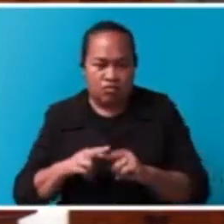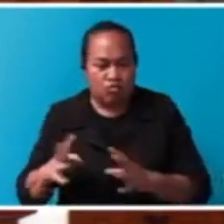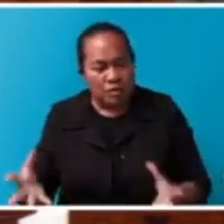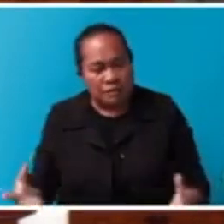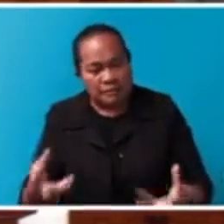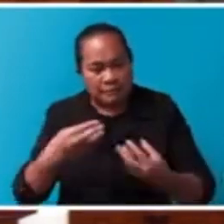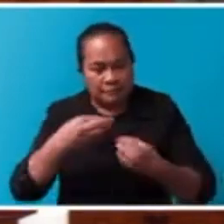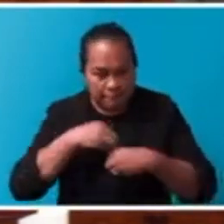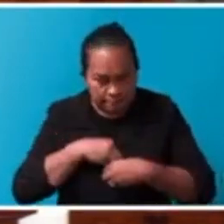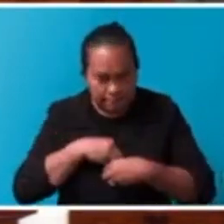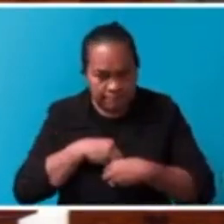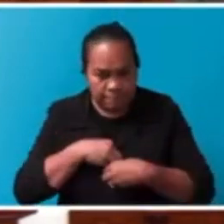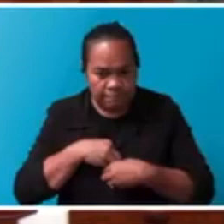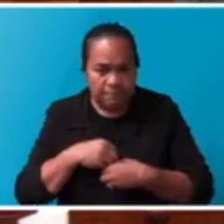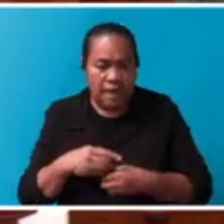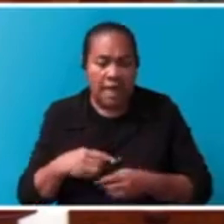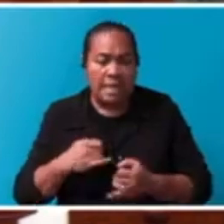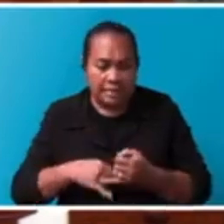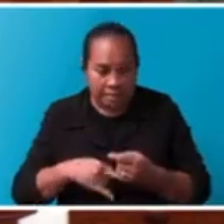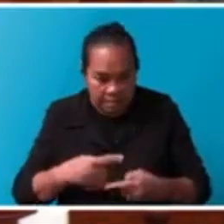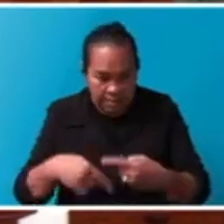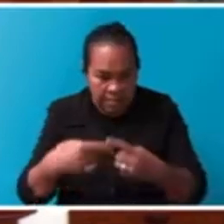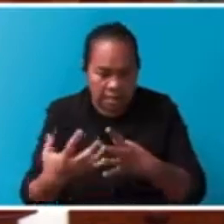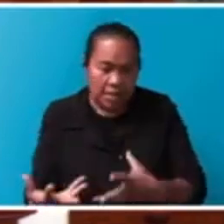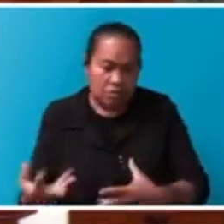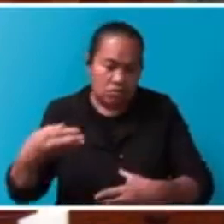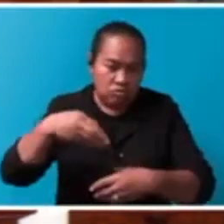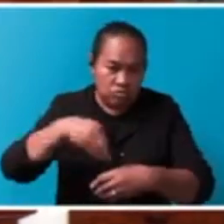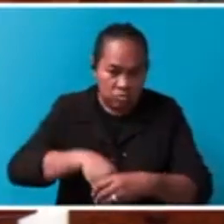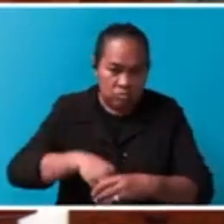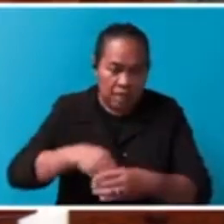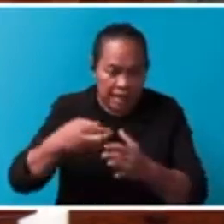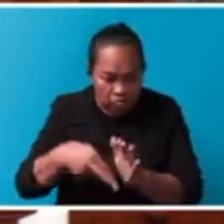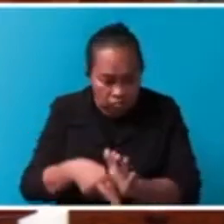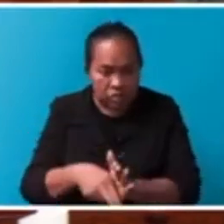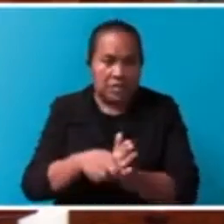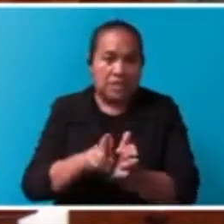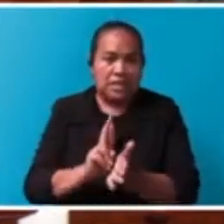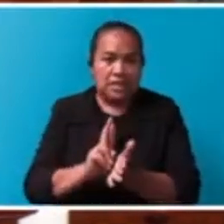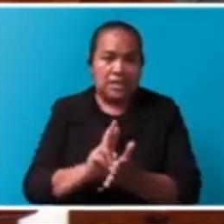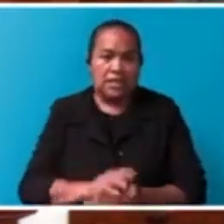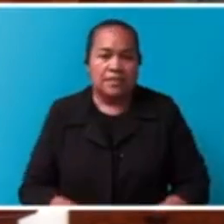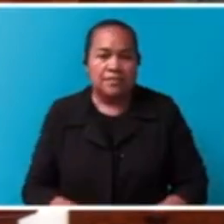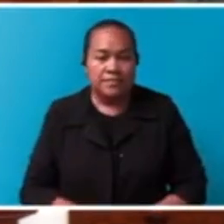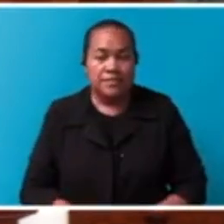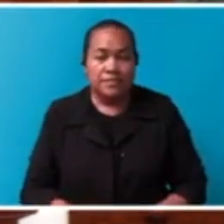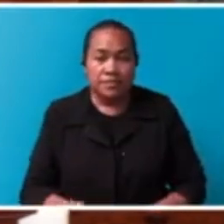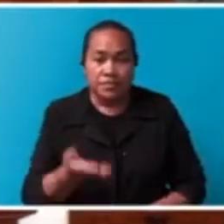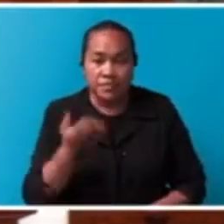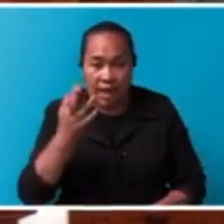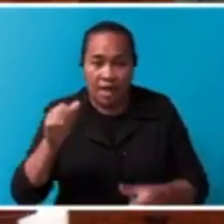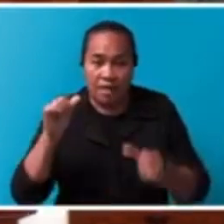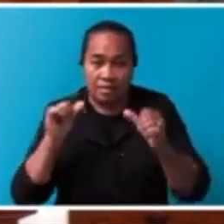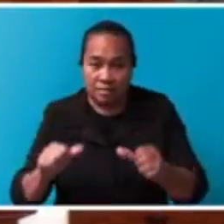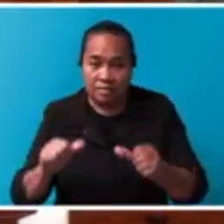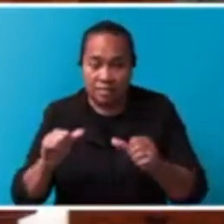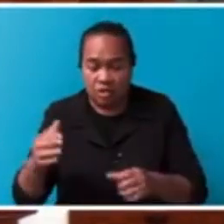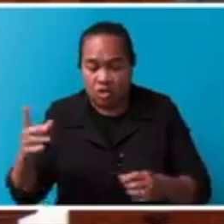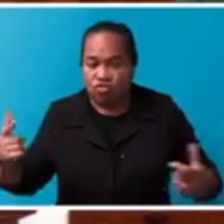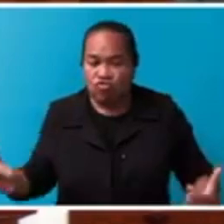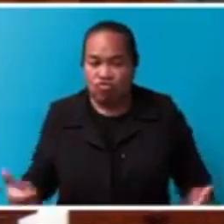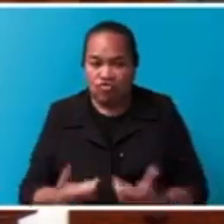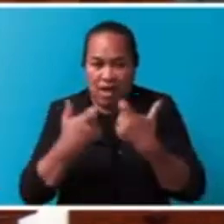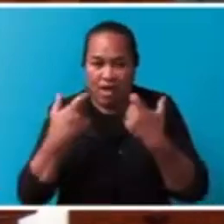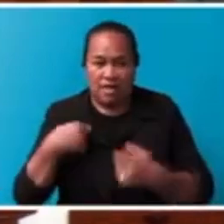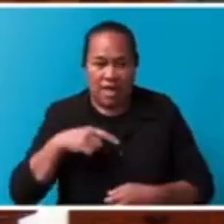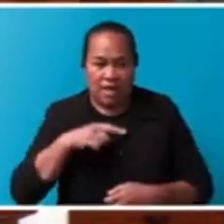sustainability, inclusivity, and resilience. His Excellency challenged us to set